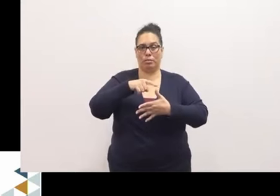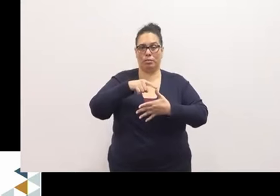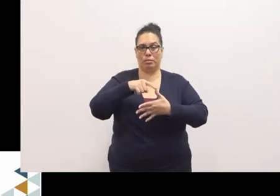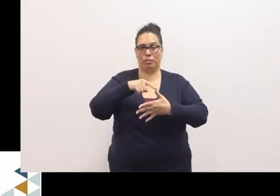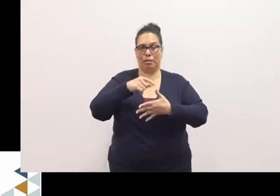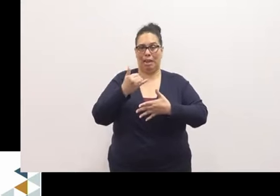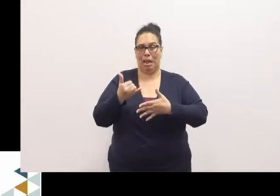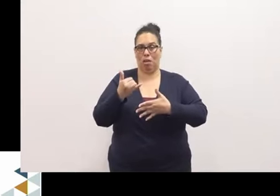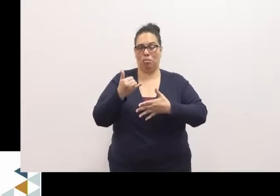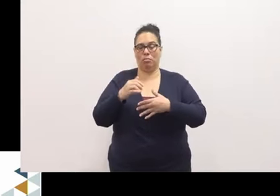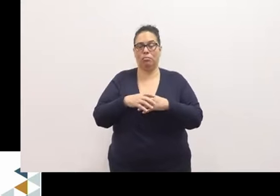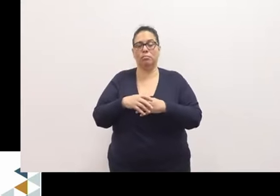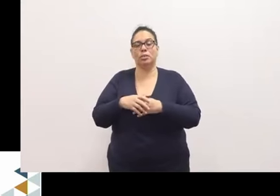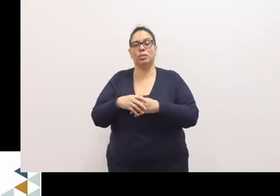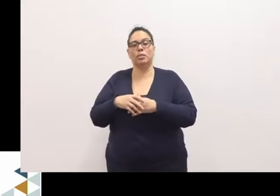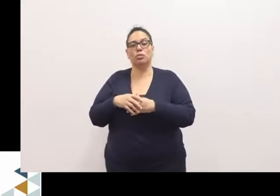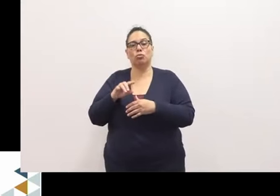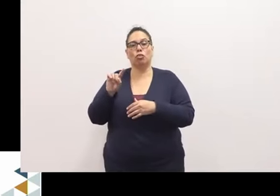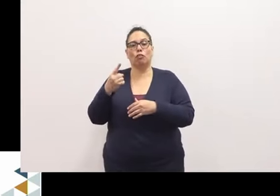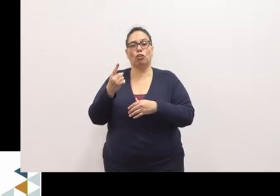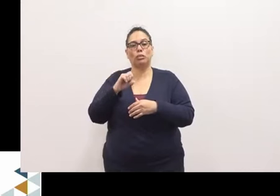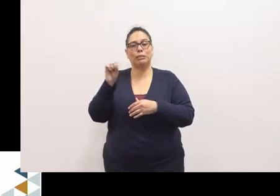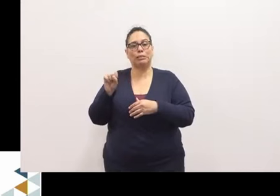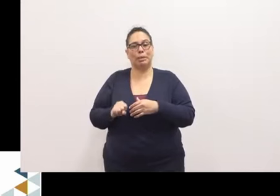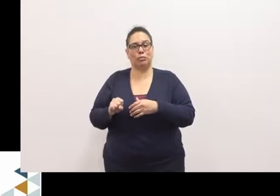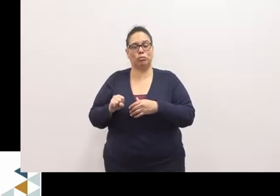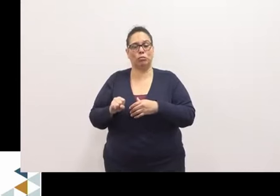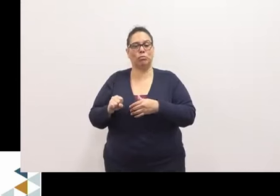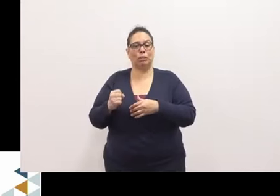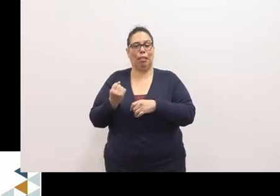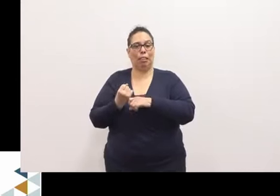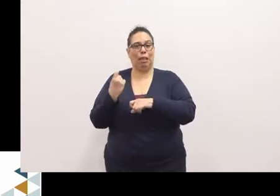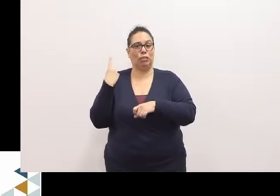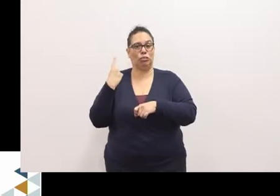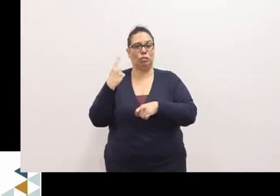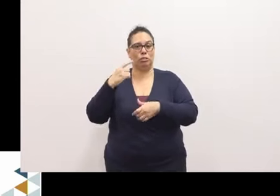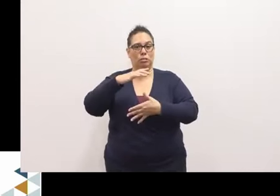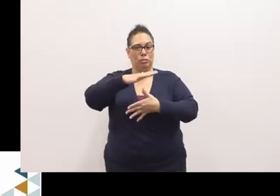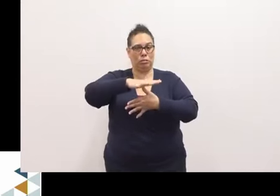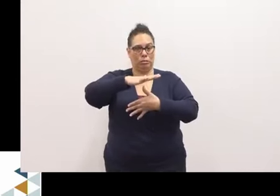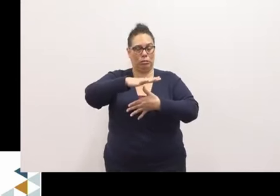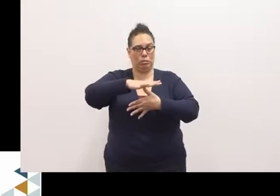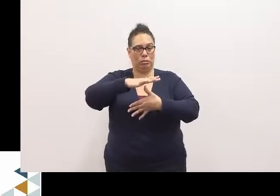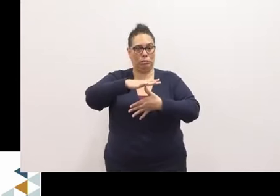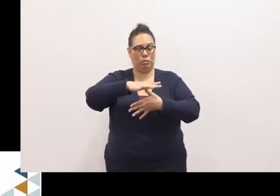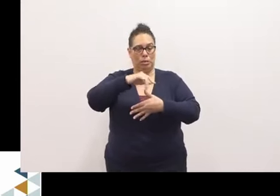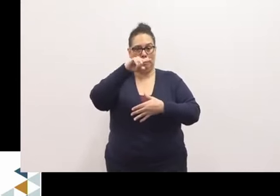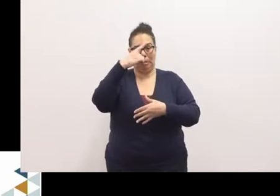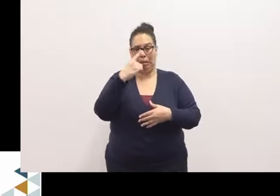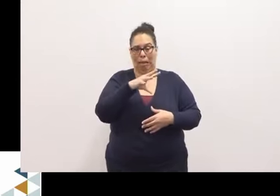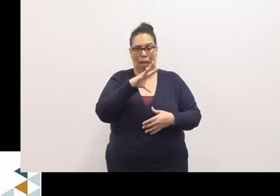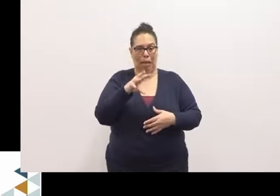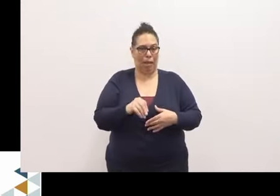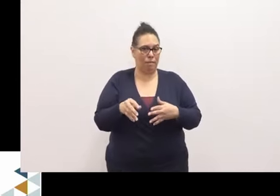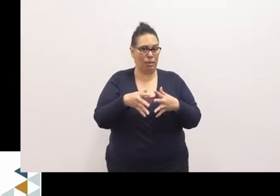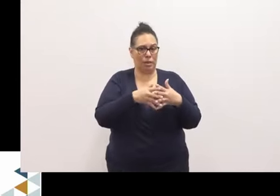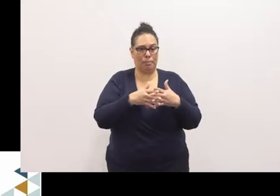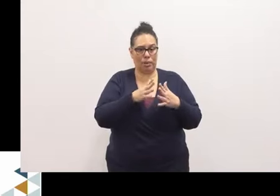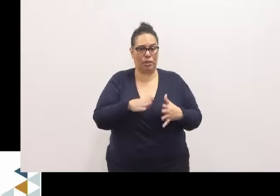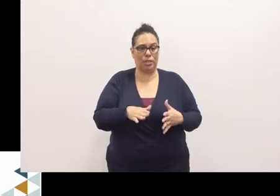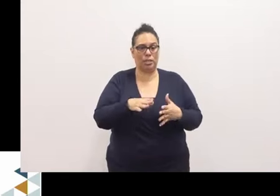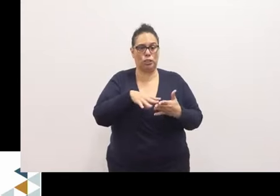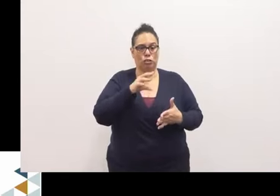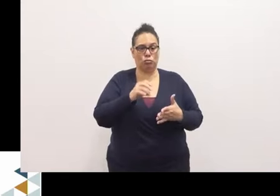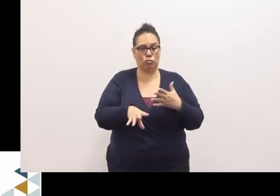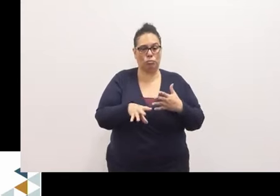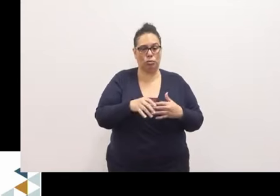after the first semester, 12th grade, 12th graders, our Black African American students, 44% of them were meeting that A through G